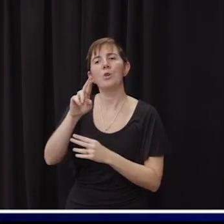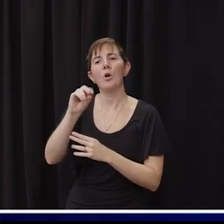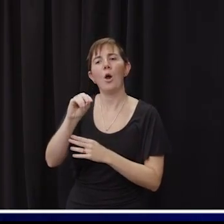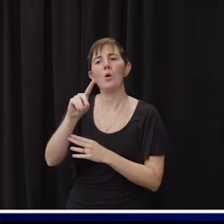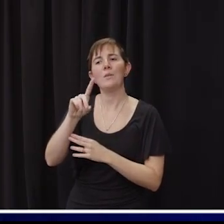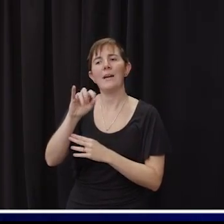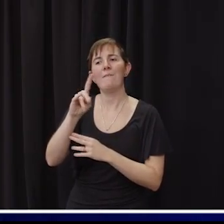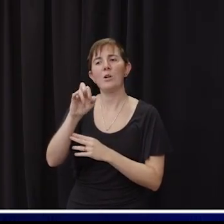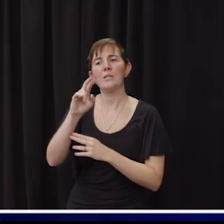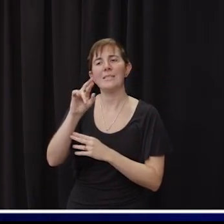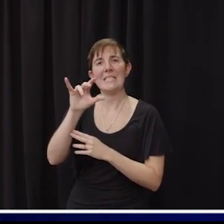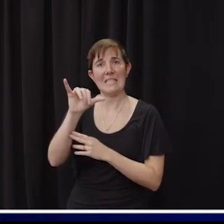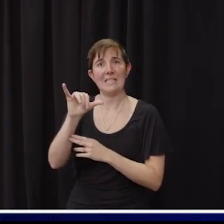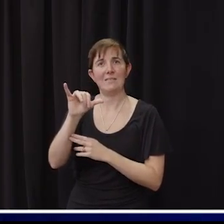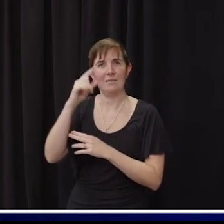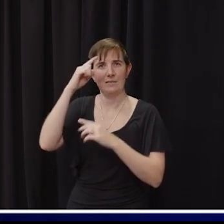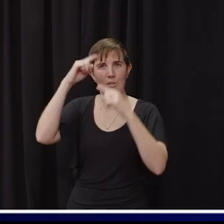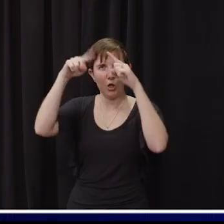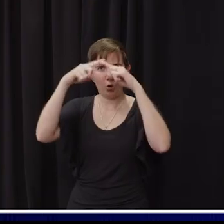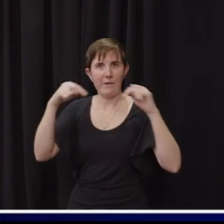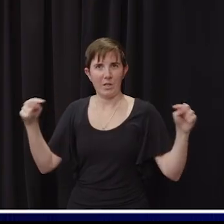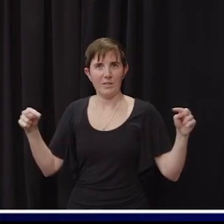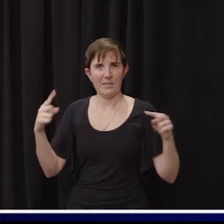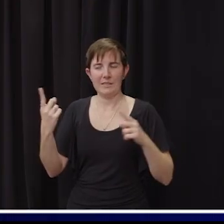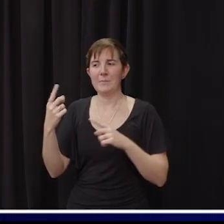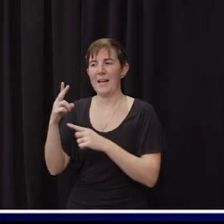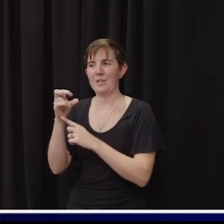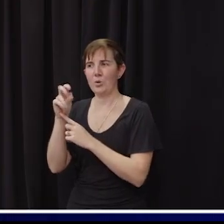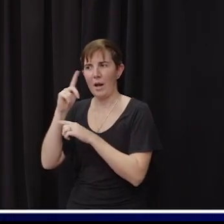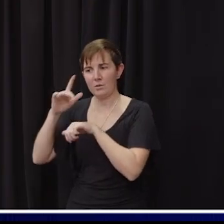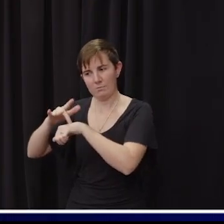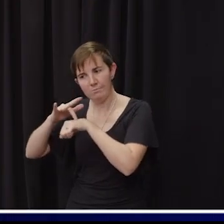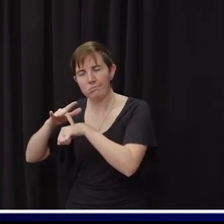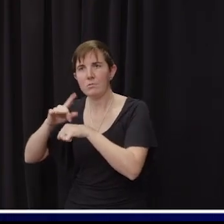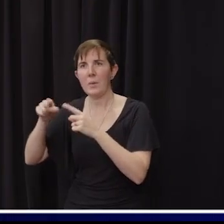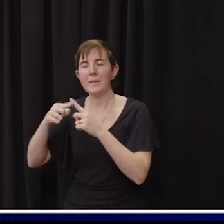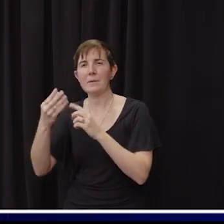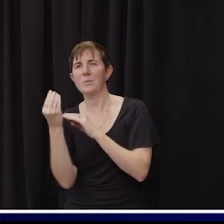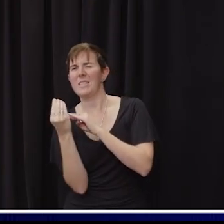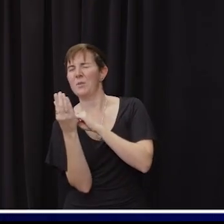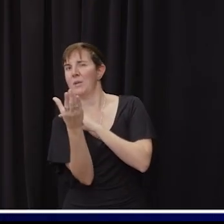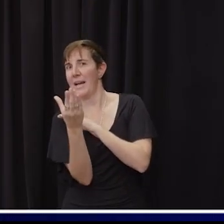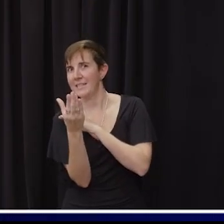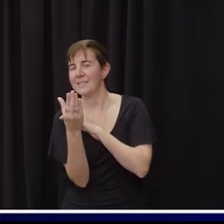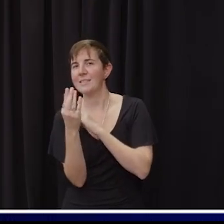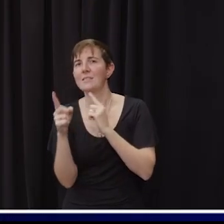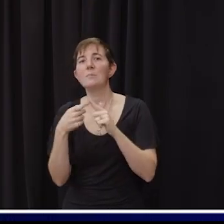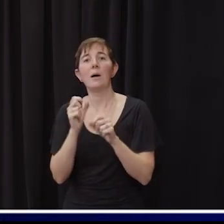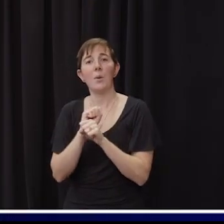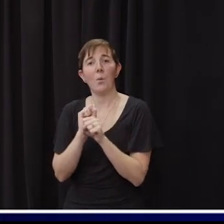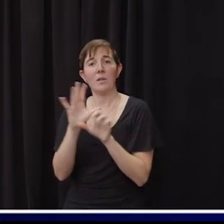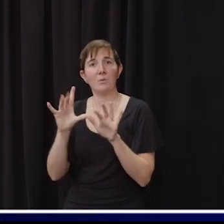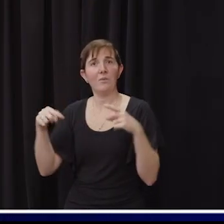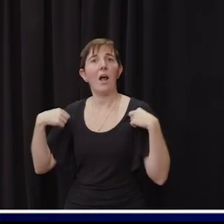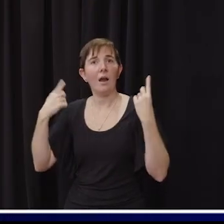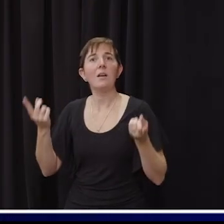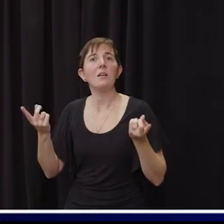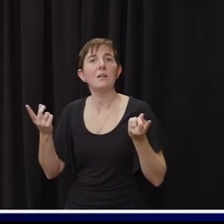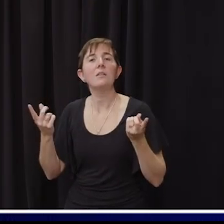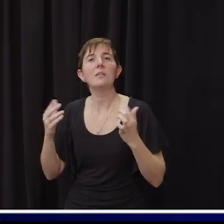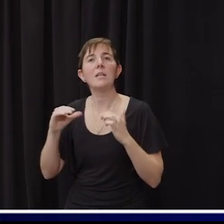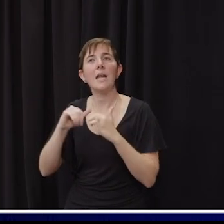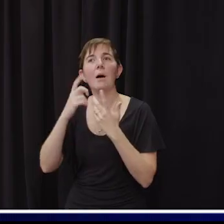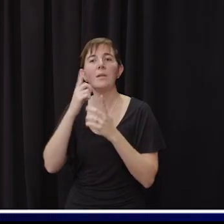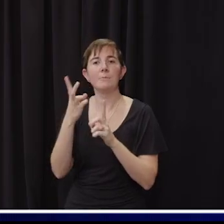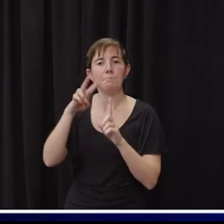something that HOK has spent quite a bit of time on. And I just want to give you a taste of the work that we've done and how that can